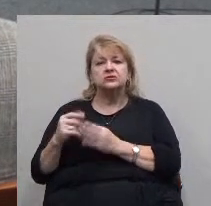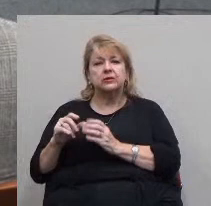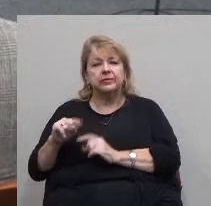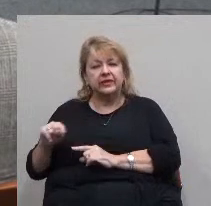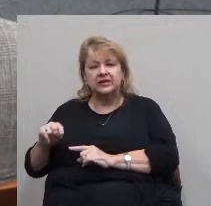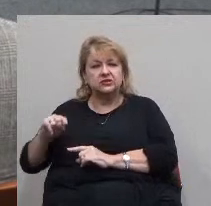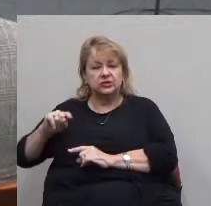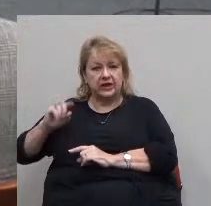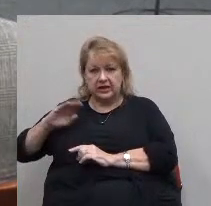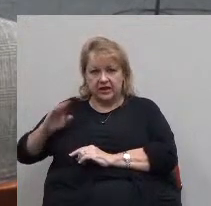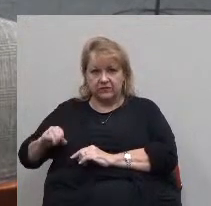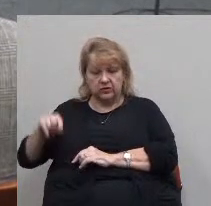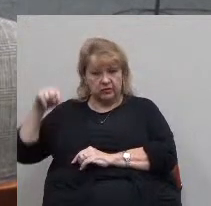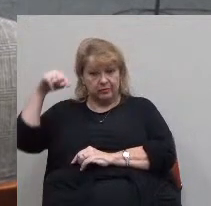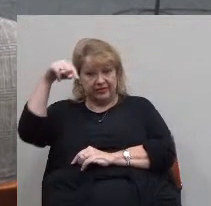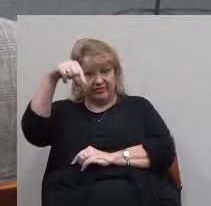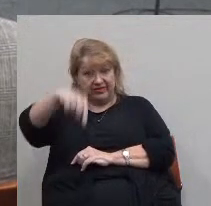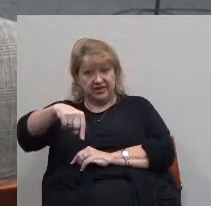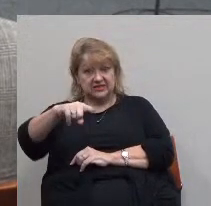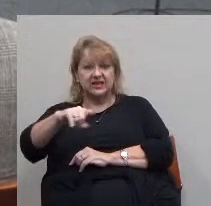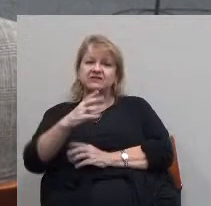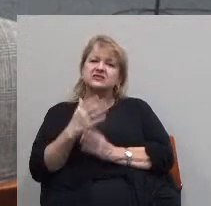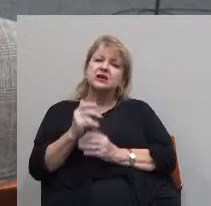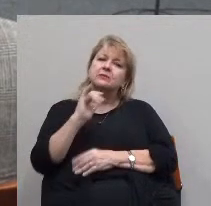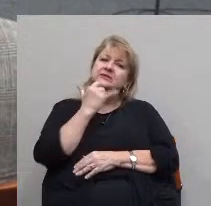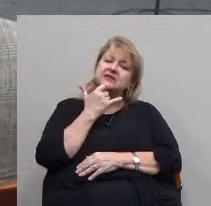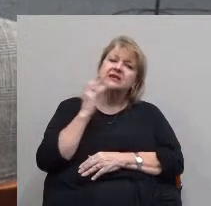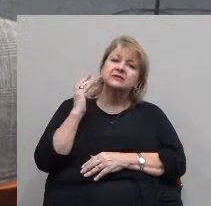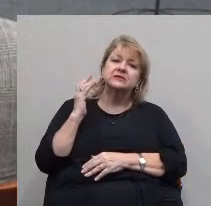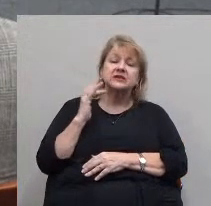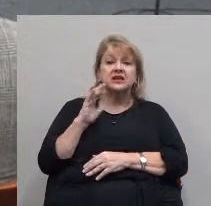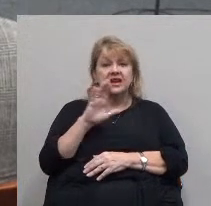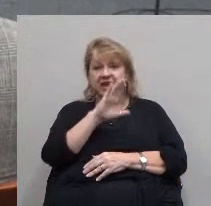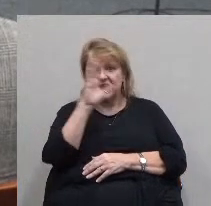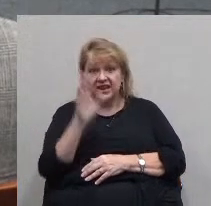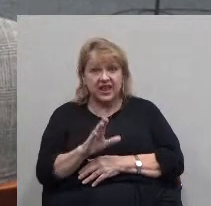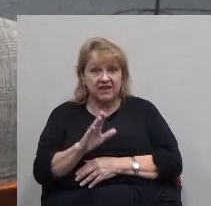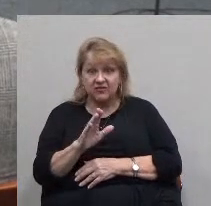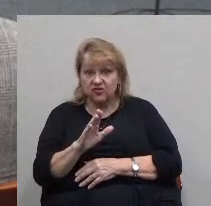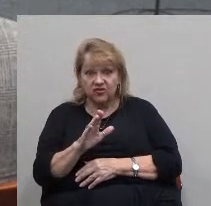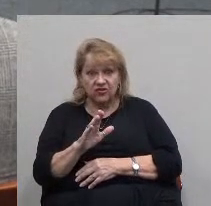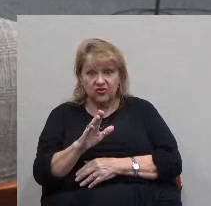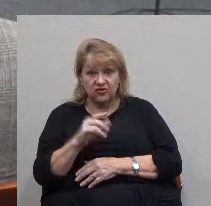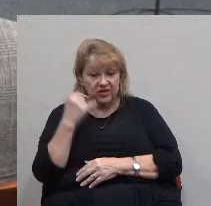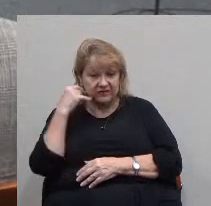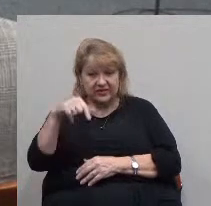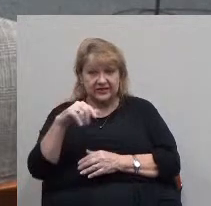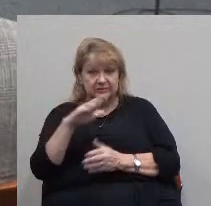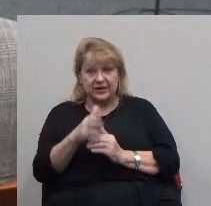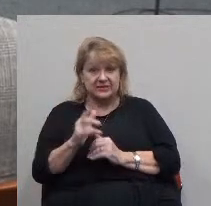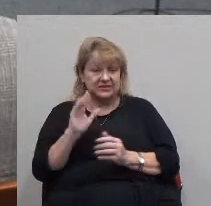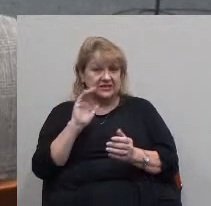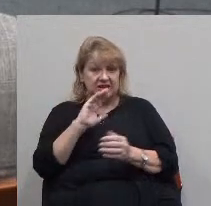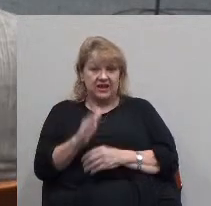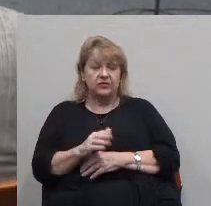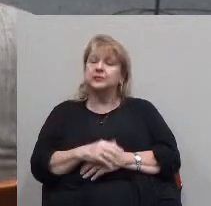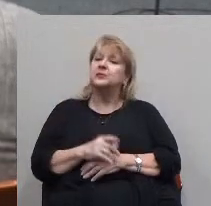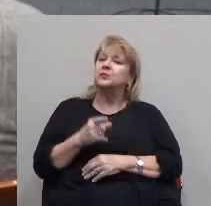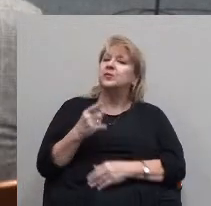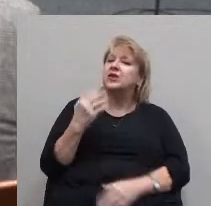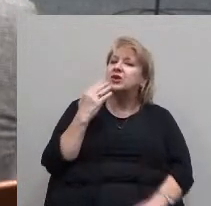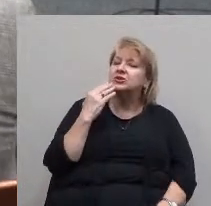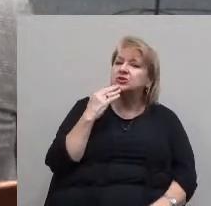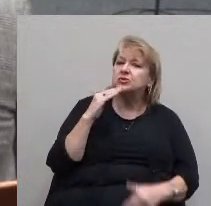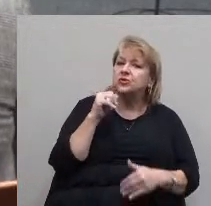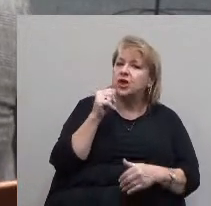ever, if this thing passes, be a certified? Yes, that was one of my questions too, because not all of the crimes